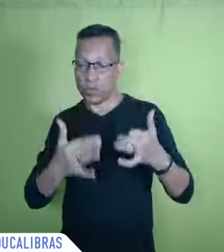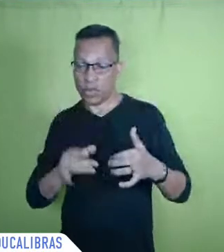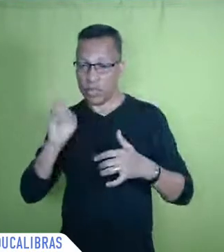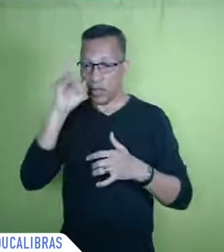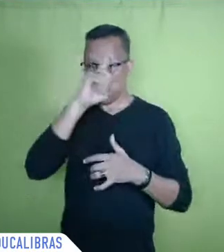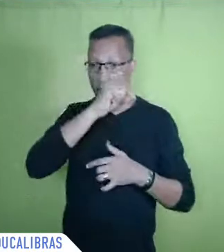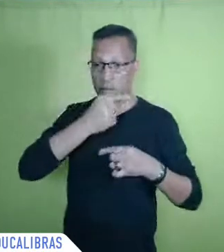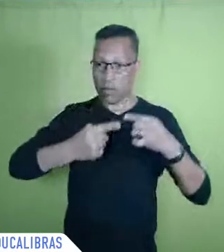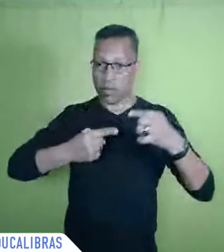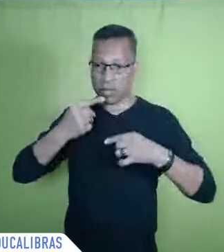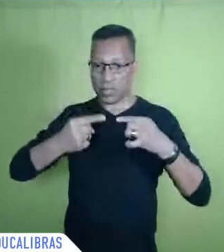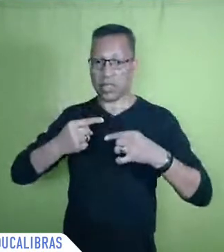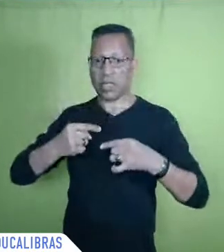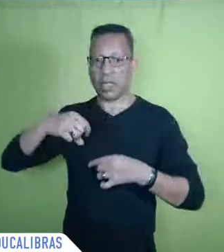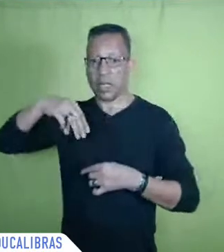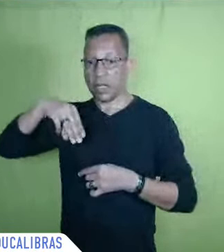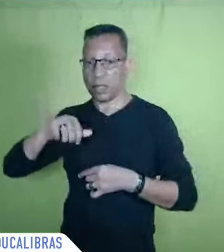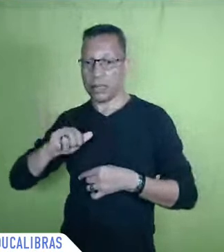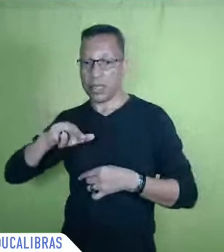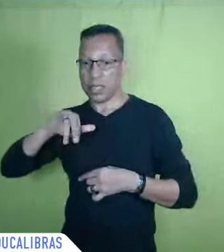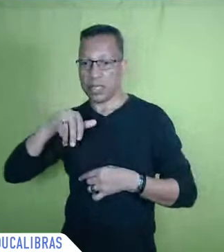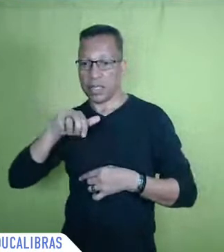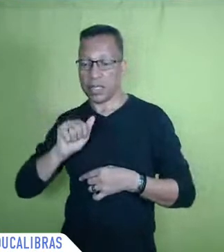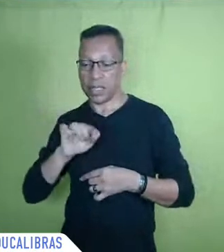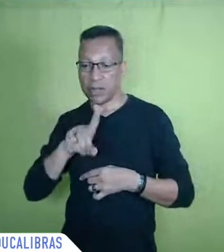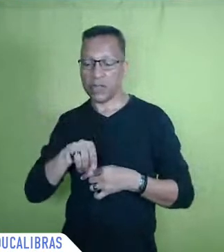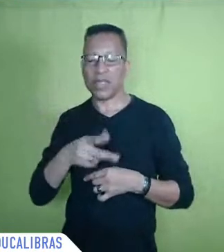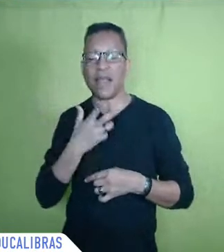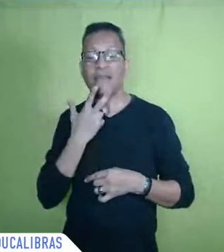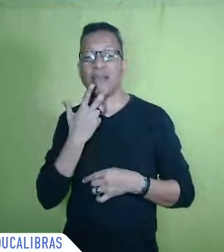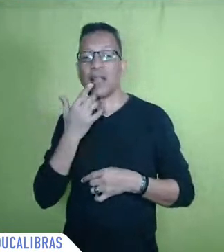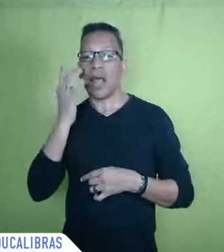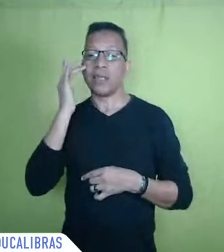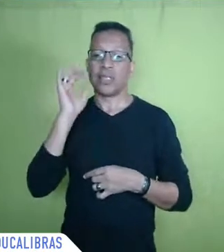just said. The political difficulties.